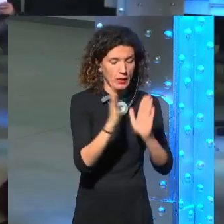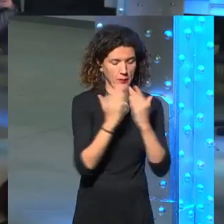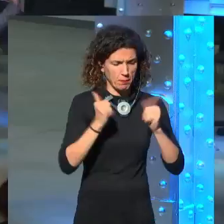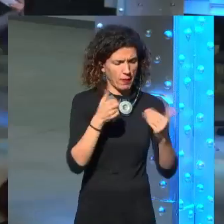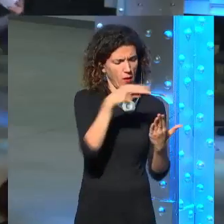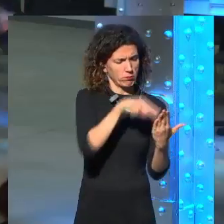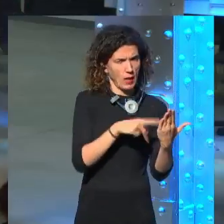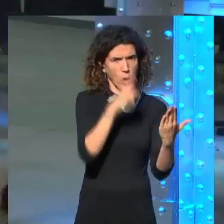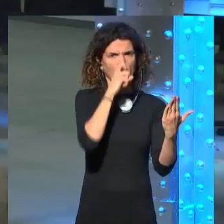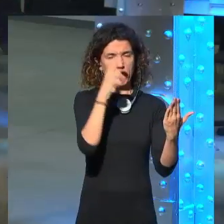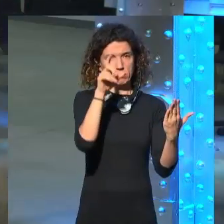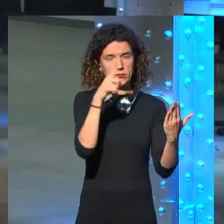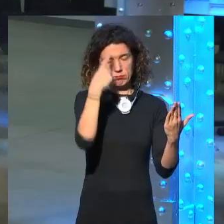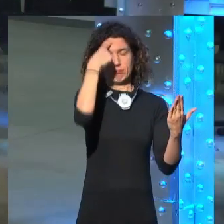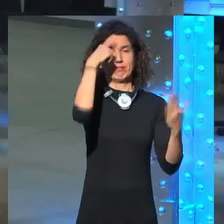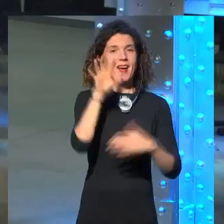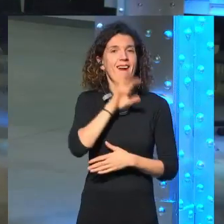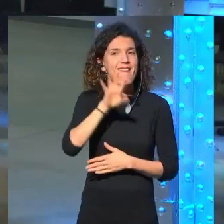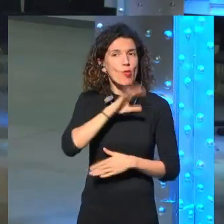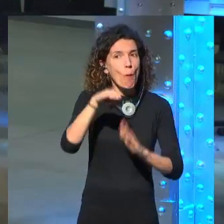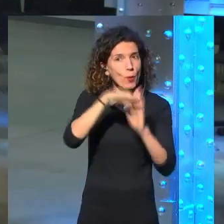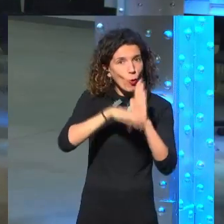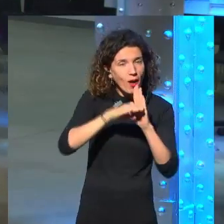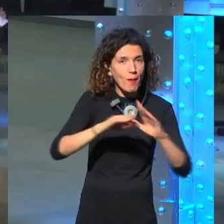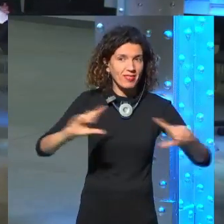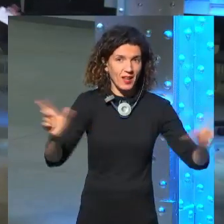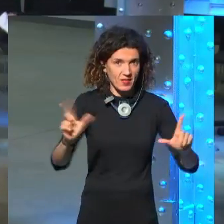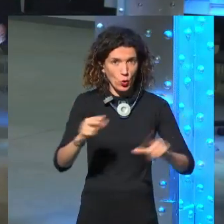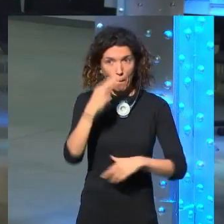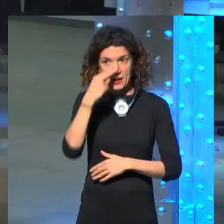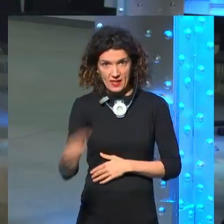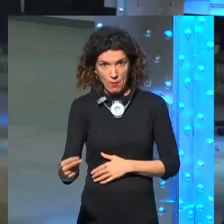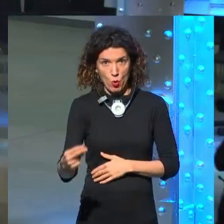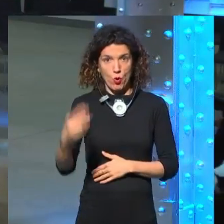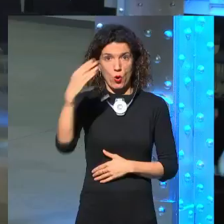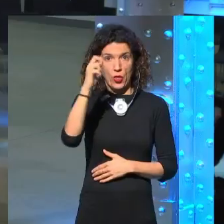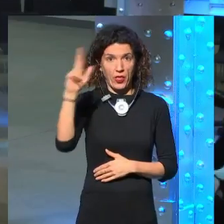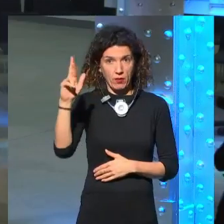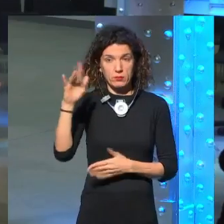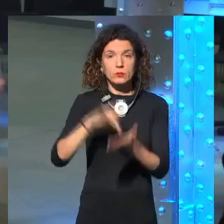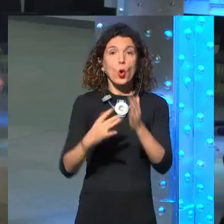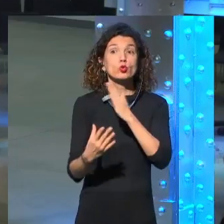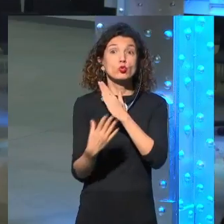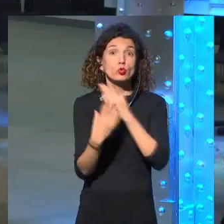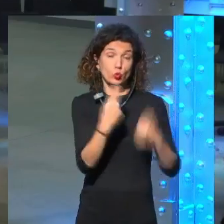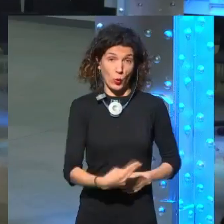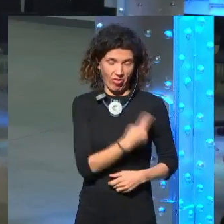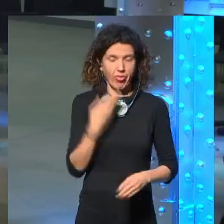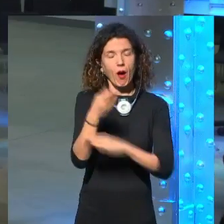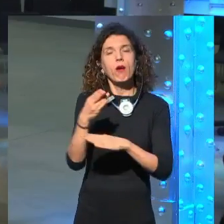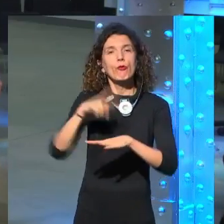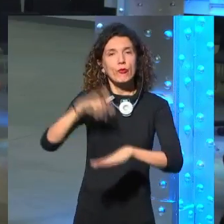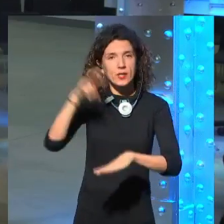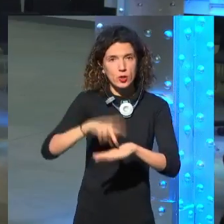knowledge. And I remembered an anecdote in the TV series that I'm in charge of. We visited the